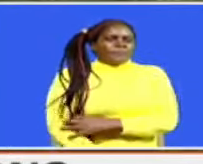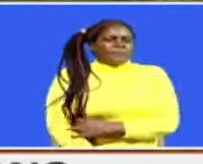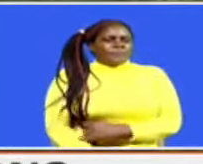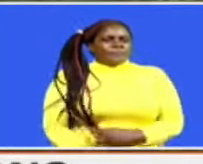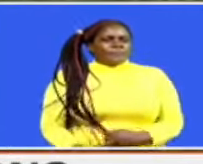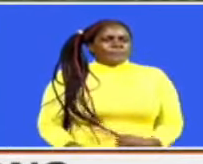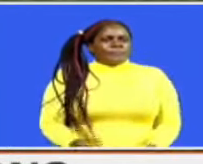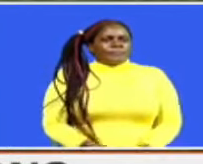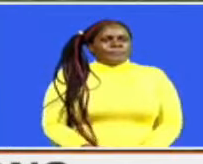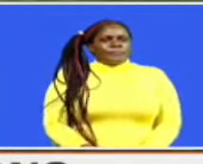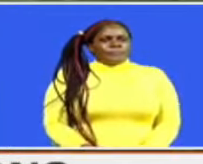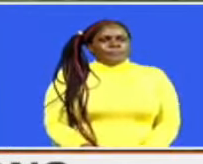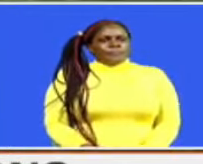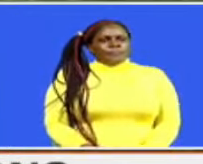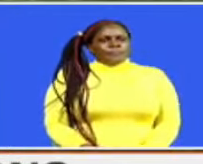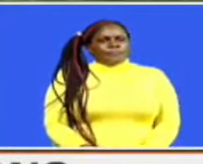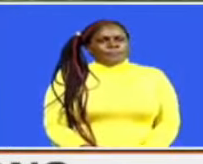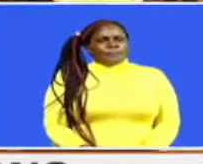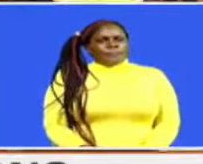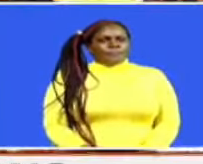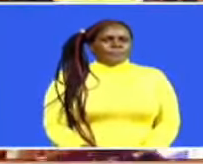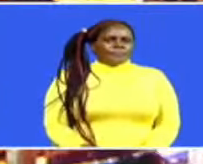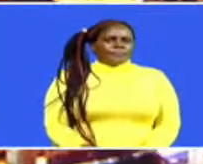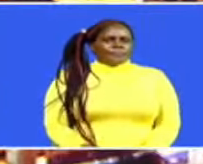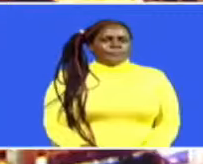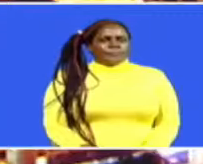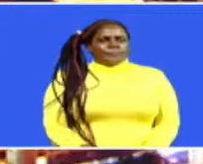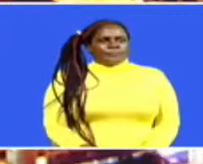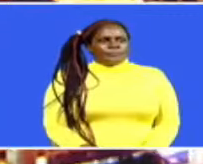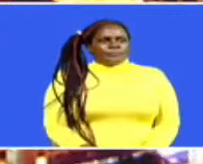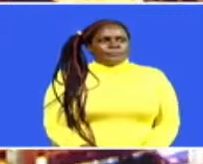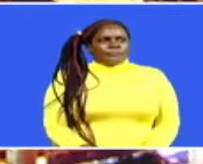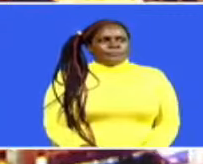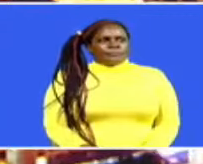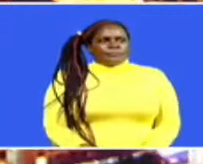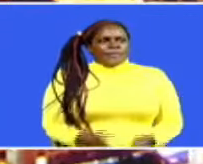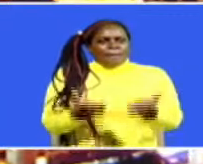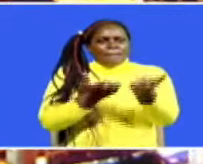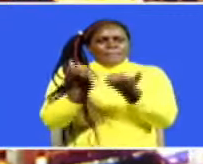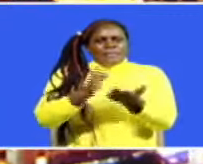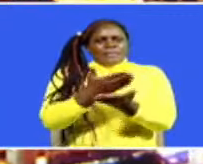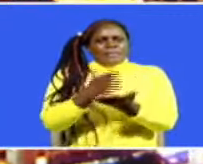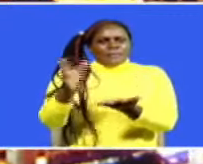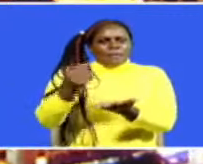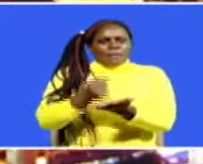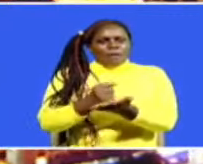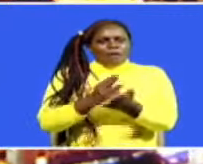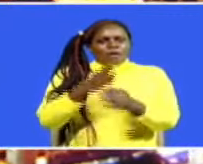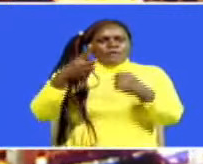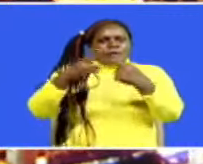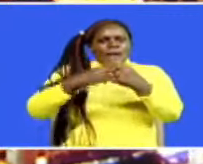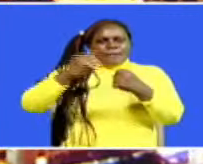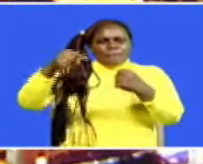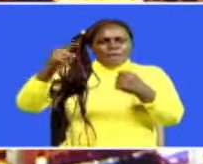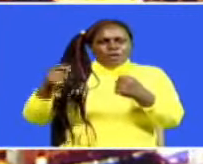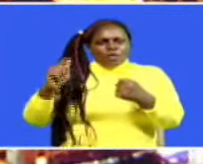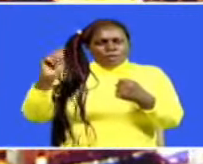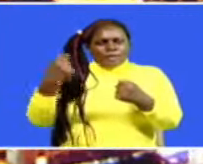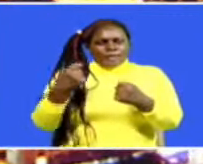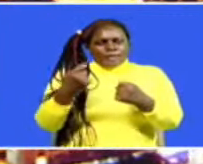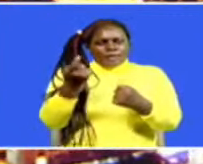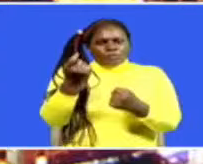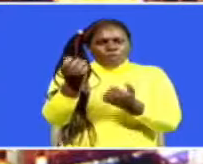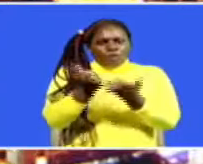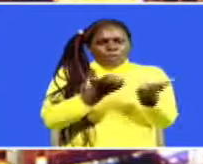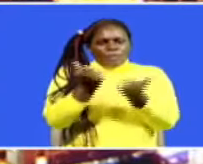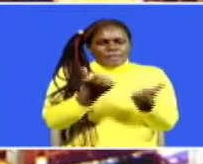Ochanda, KTN News. The micro-retail sector employs more than 9 million Kenyans, according to the Micro and